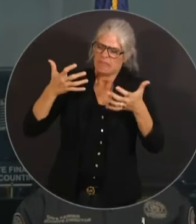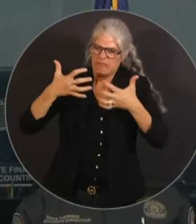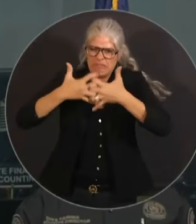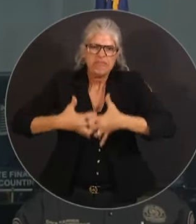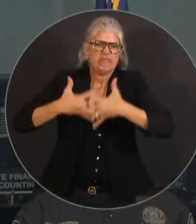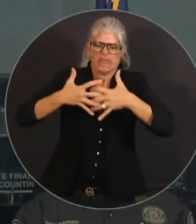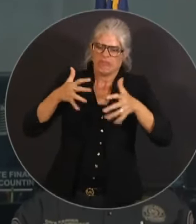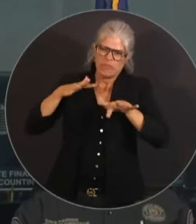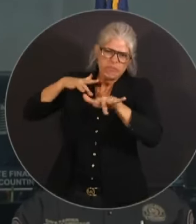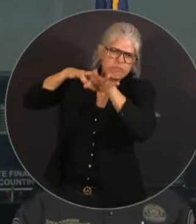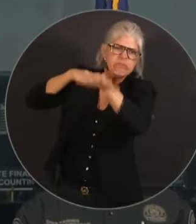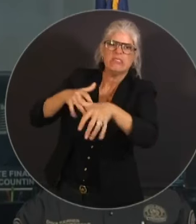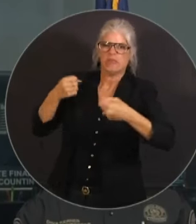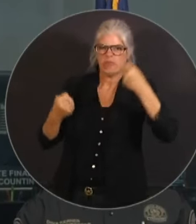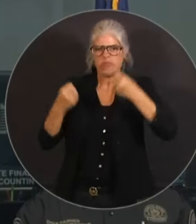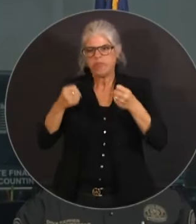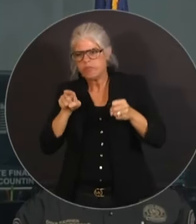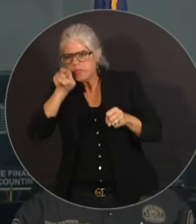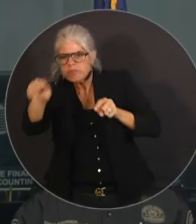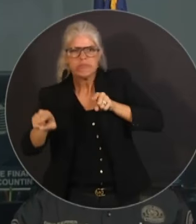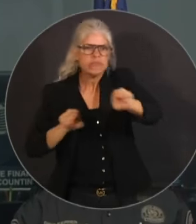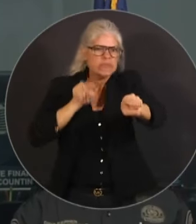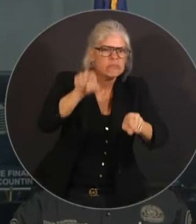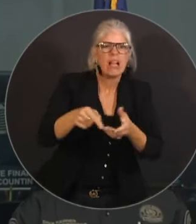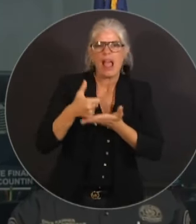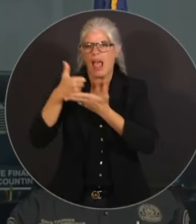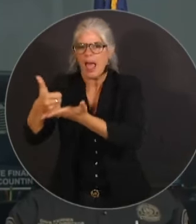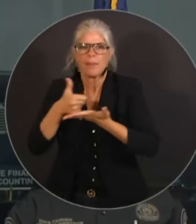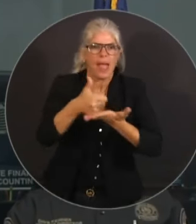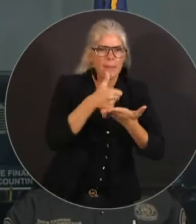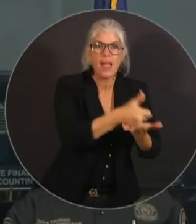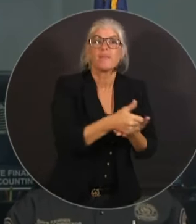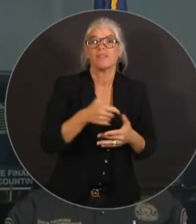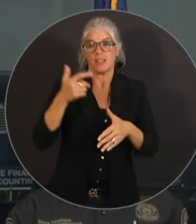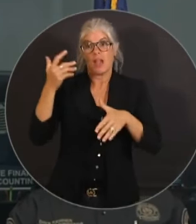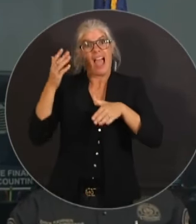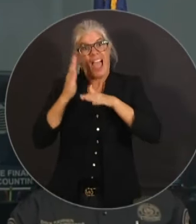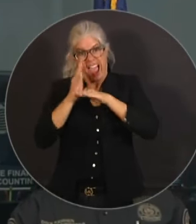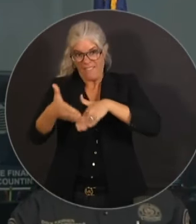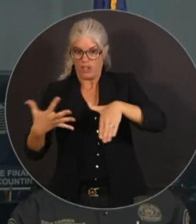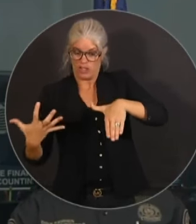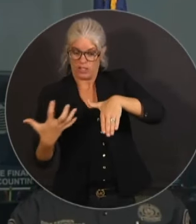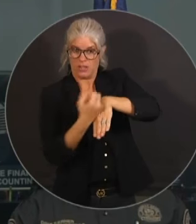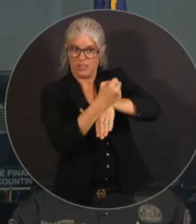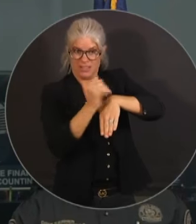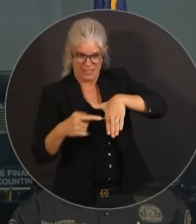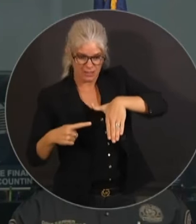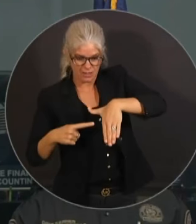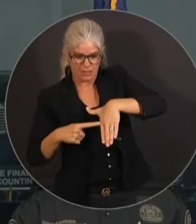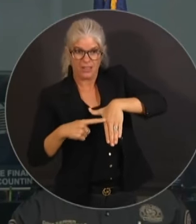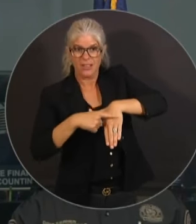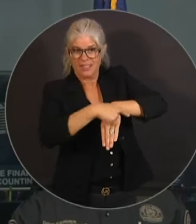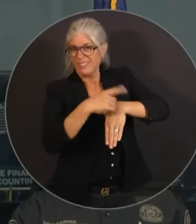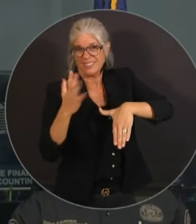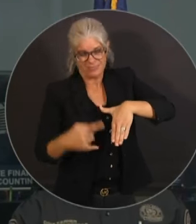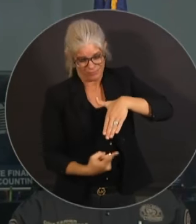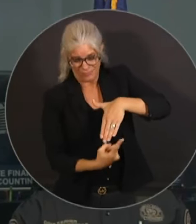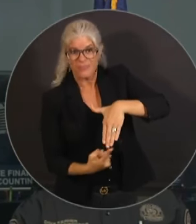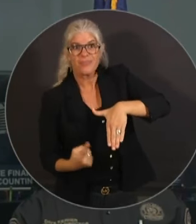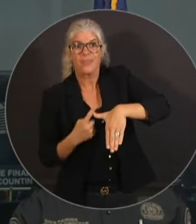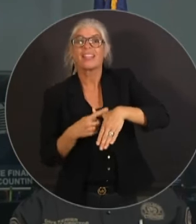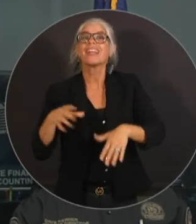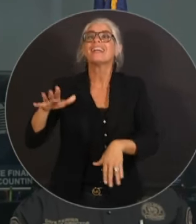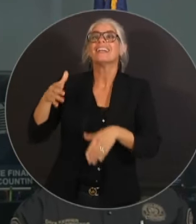as soon as Hurricane Milton makes landfall and passes through the peninsula. The seaports on the west coast of Florida